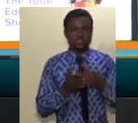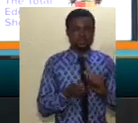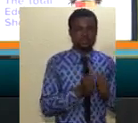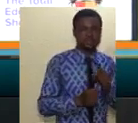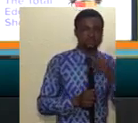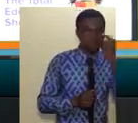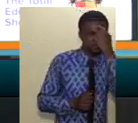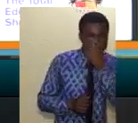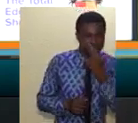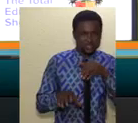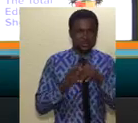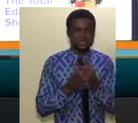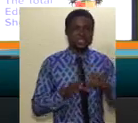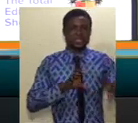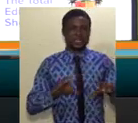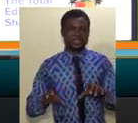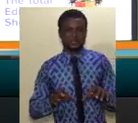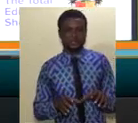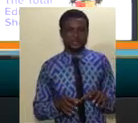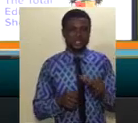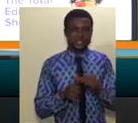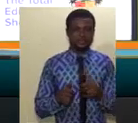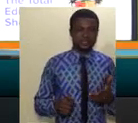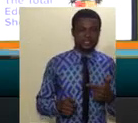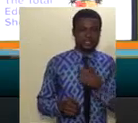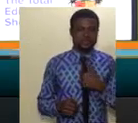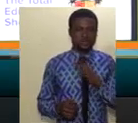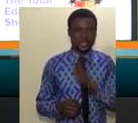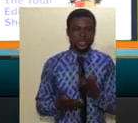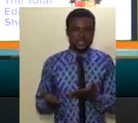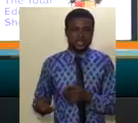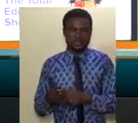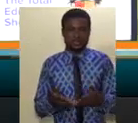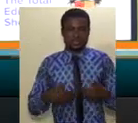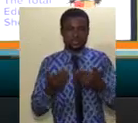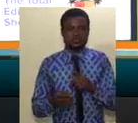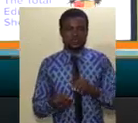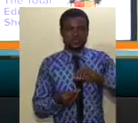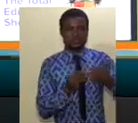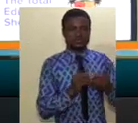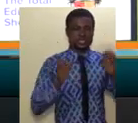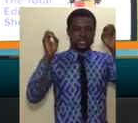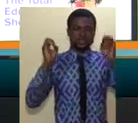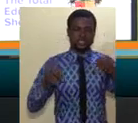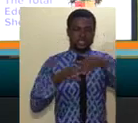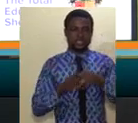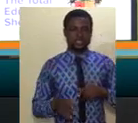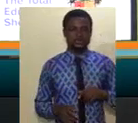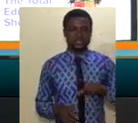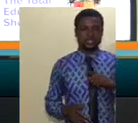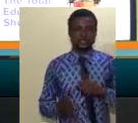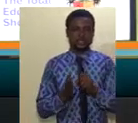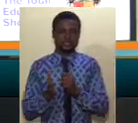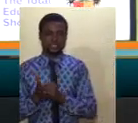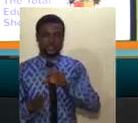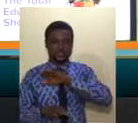all issues bordering on co-curricular aspect of education, ensuring that we continue to give you total